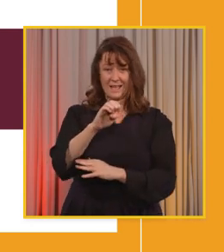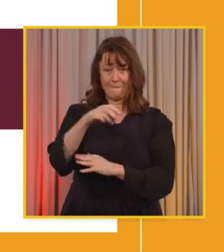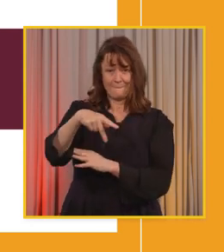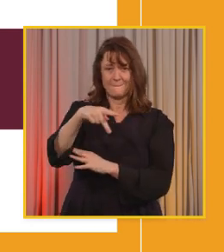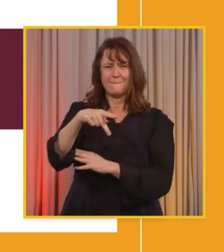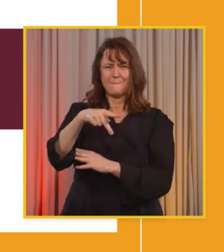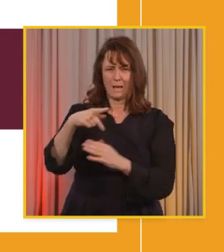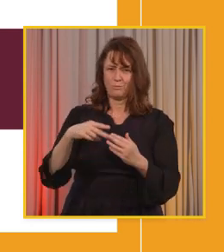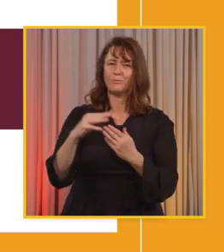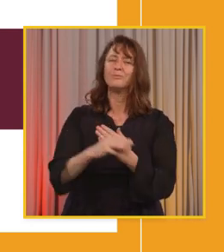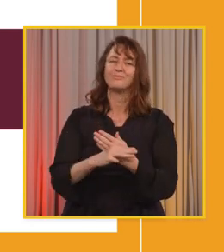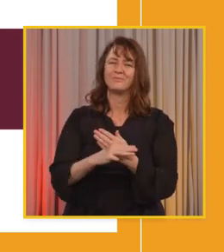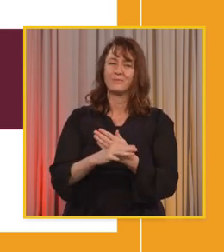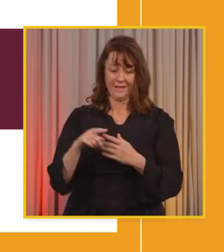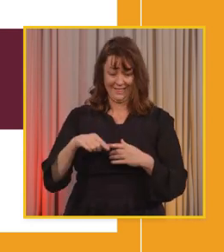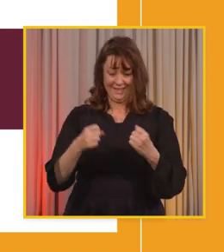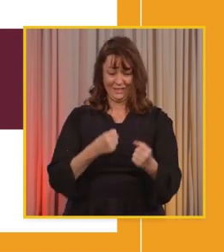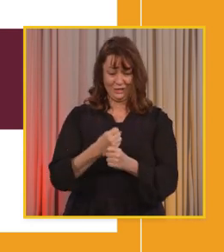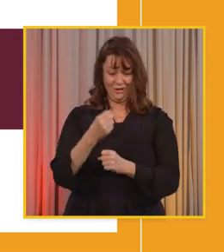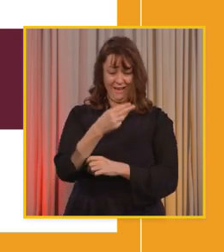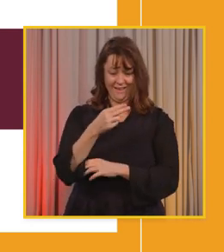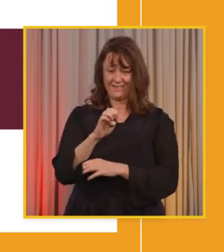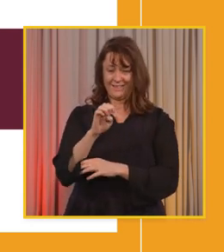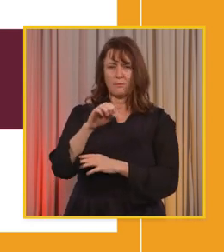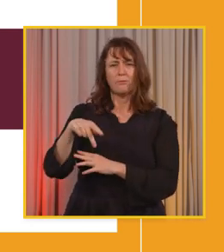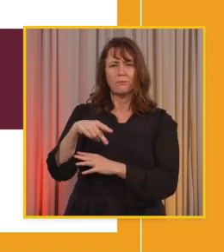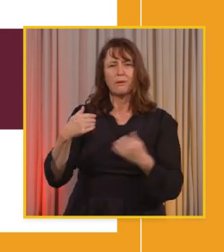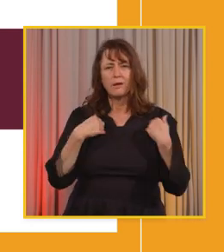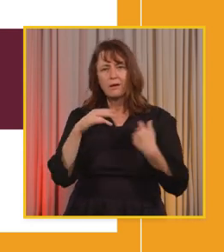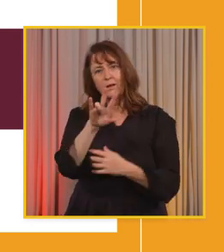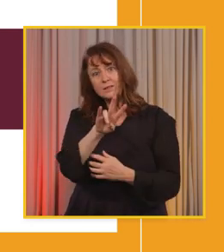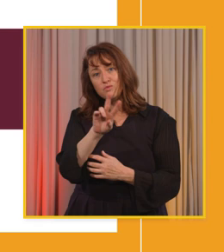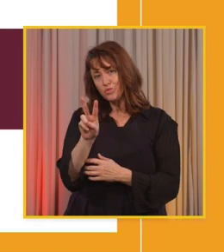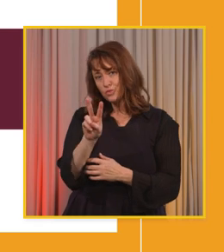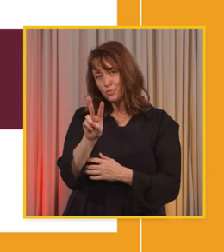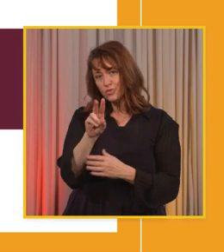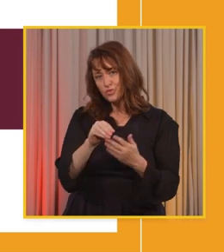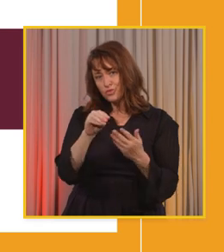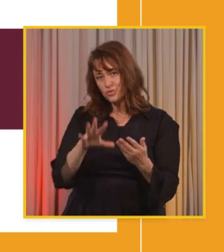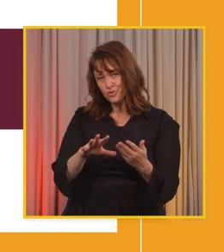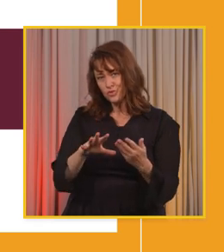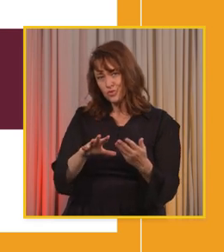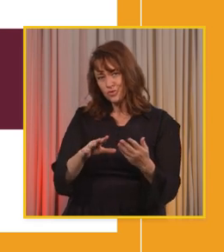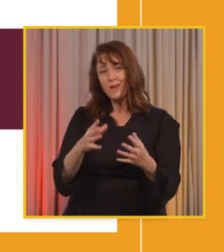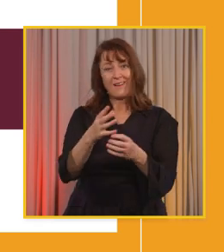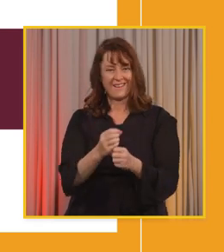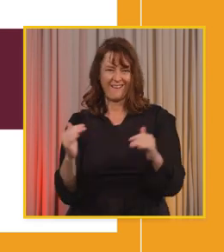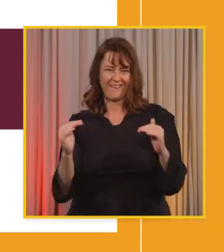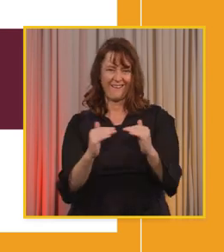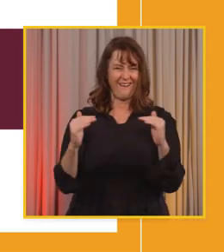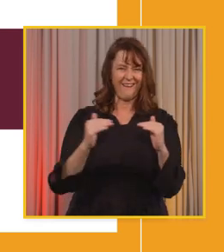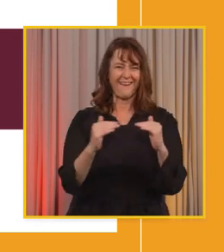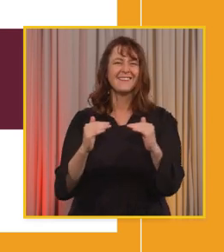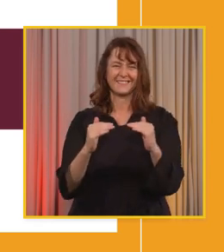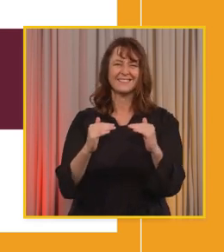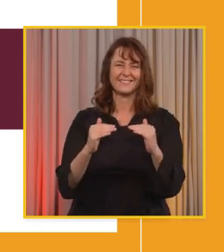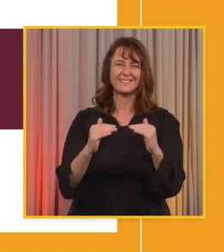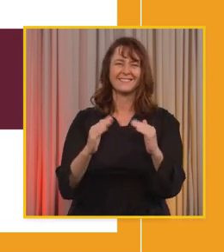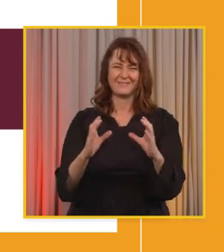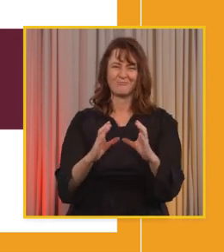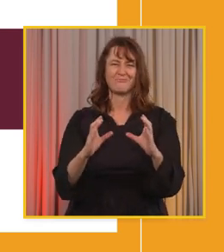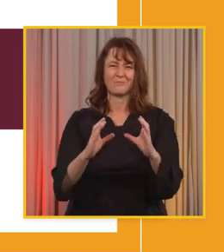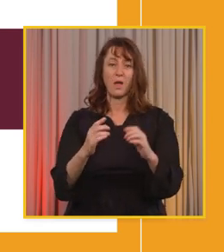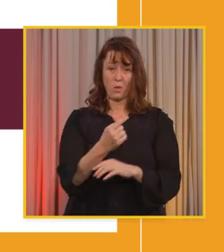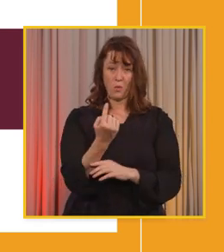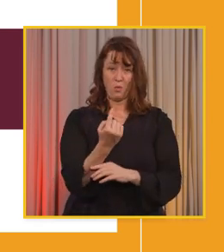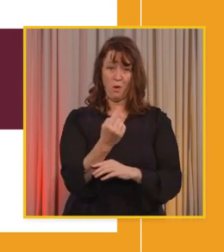as HEP or HEP. This year's HEP graduating class has 72 students receiving their equivalency